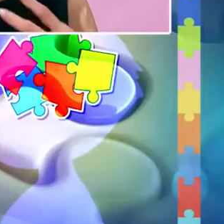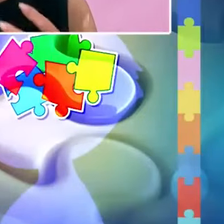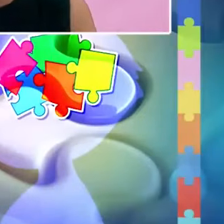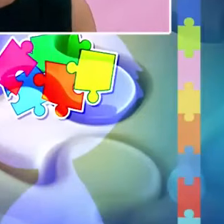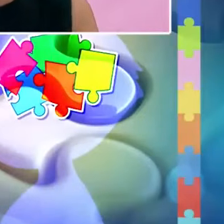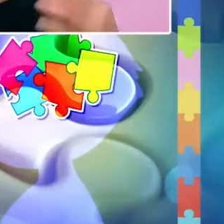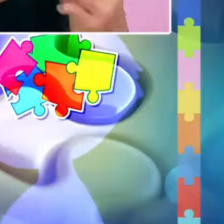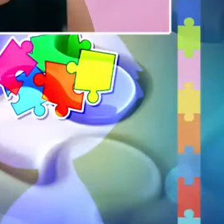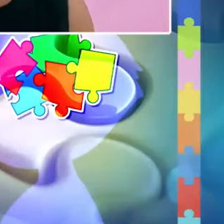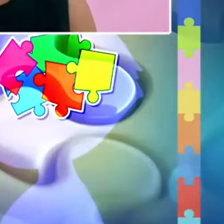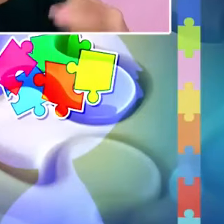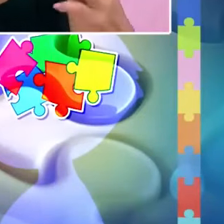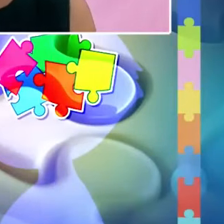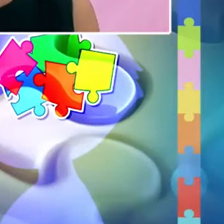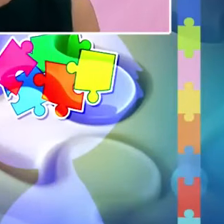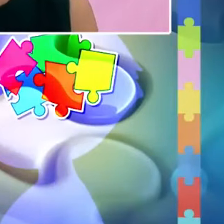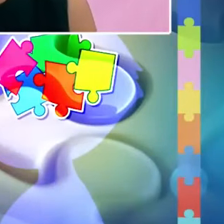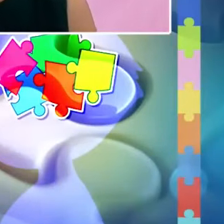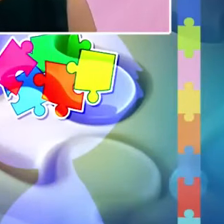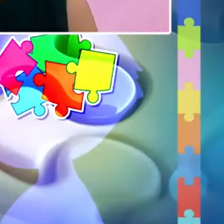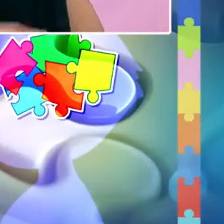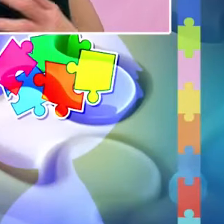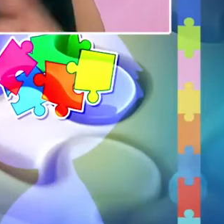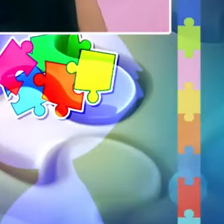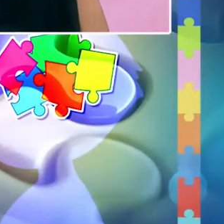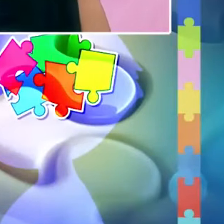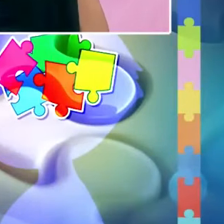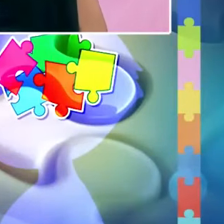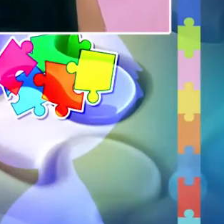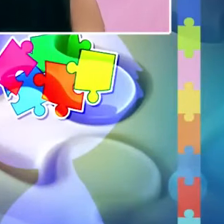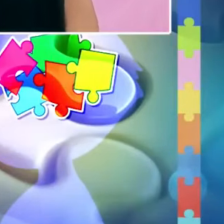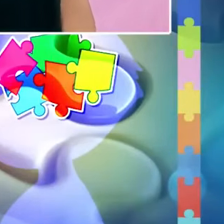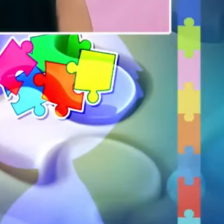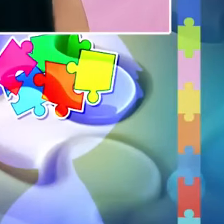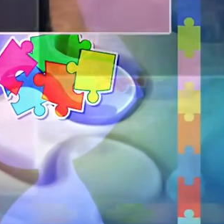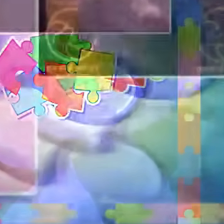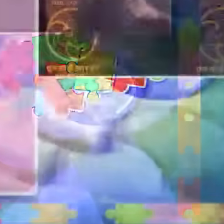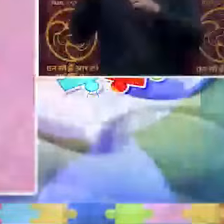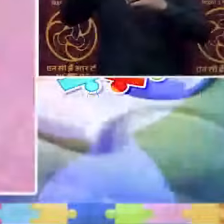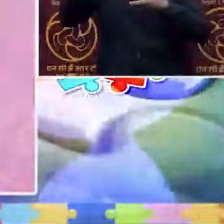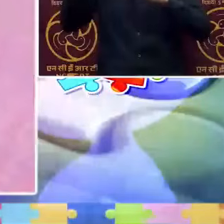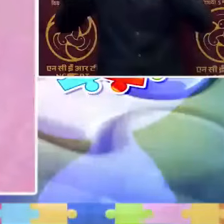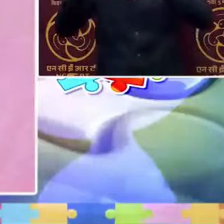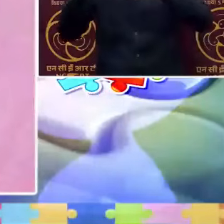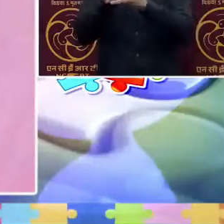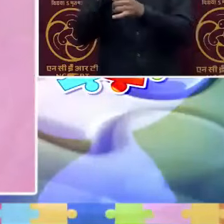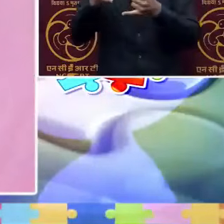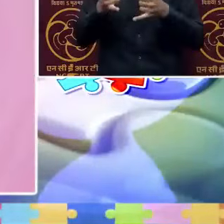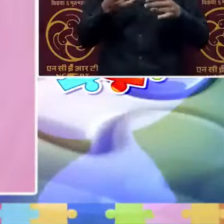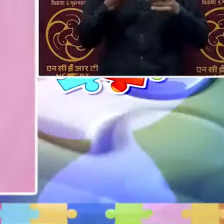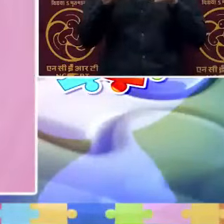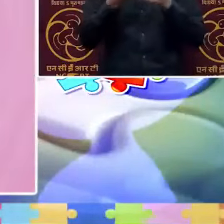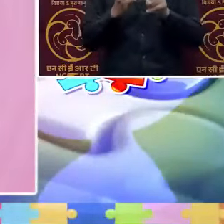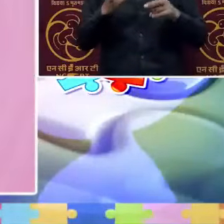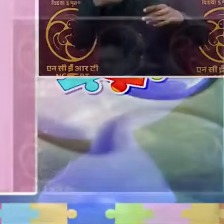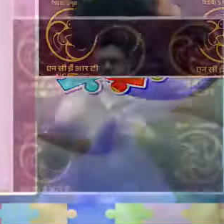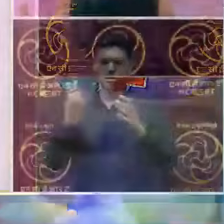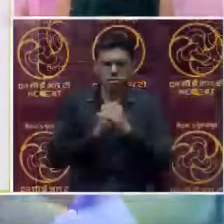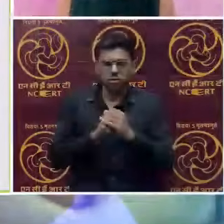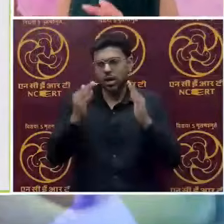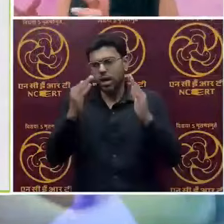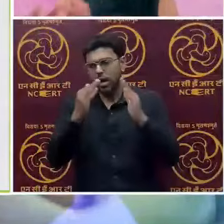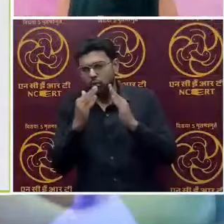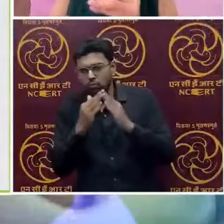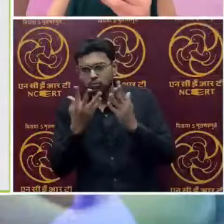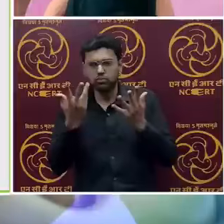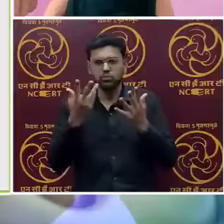they enjoy playing differently. Neurotypical children play in a particular way, right? So we will have a house and we